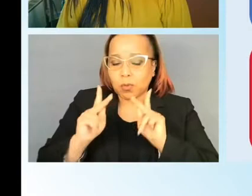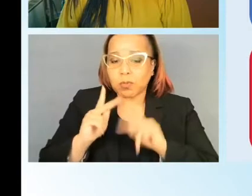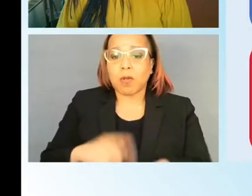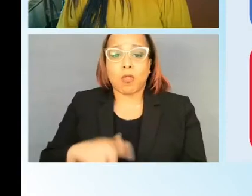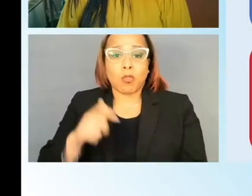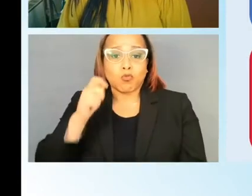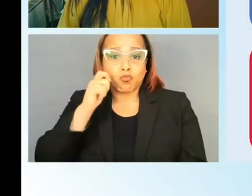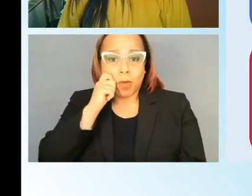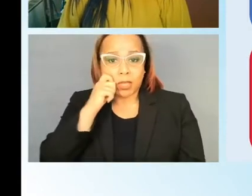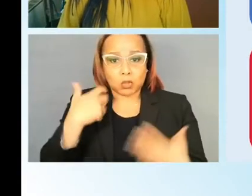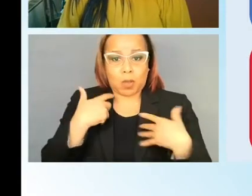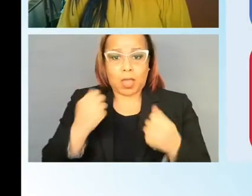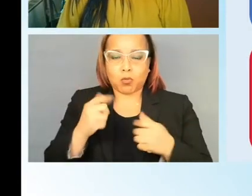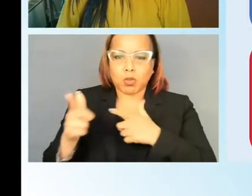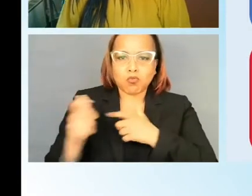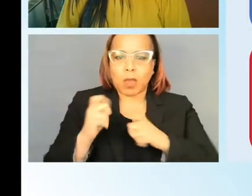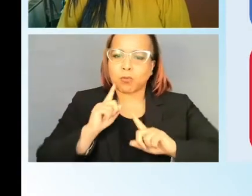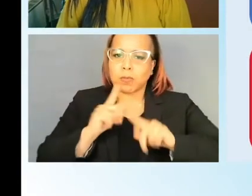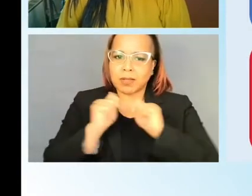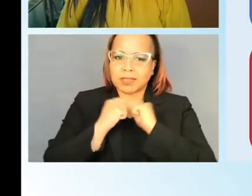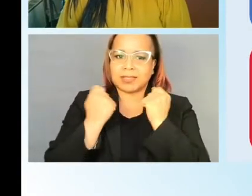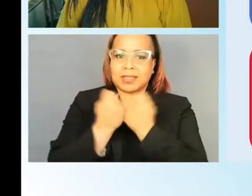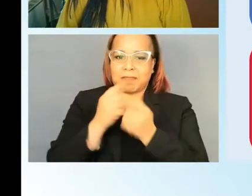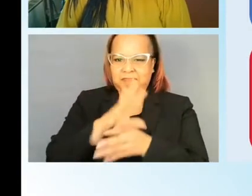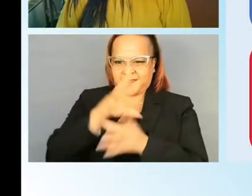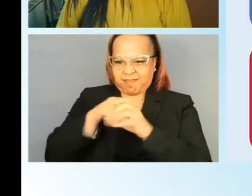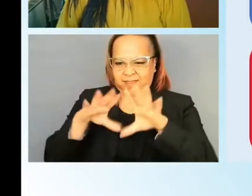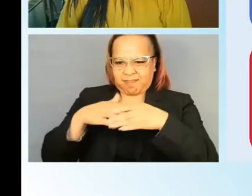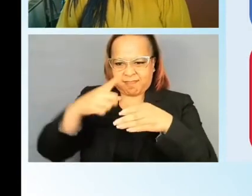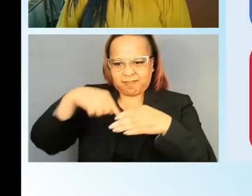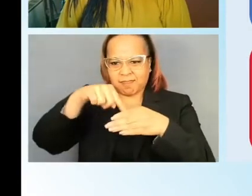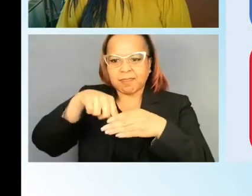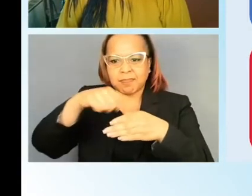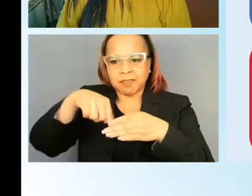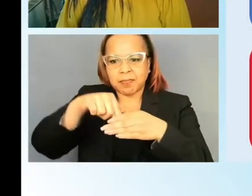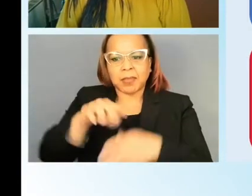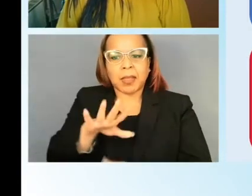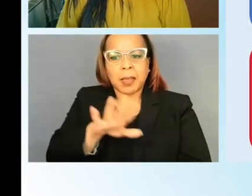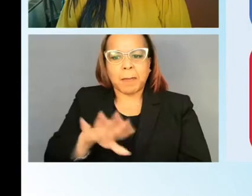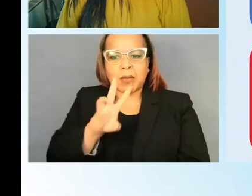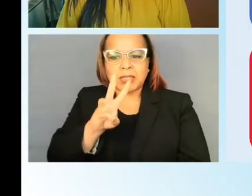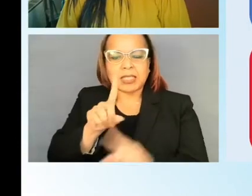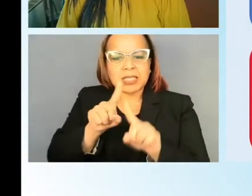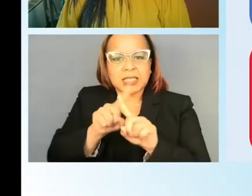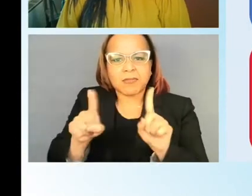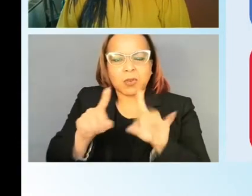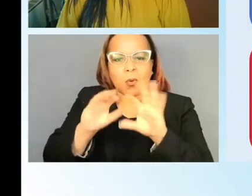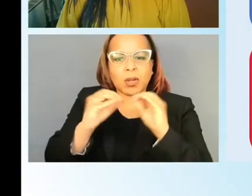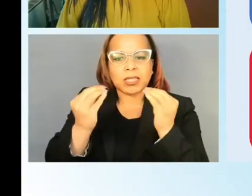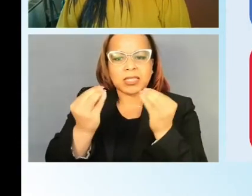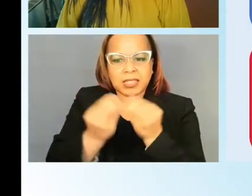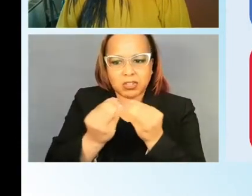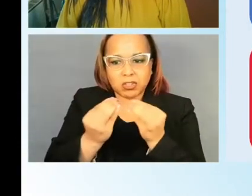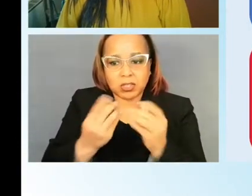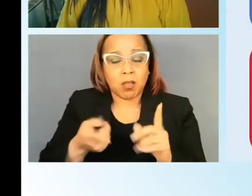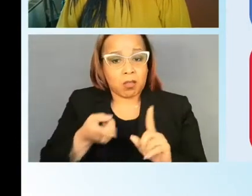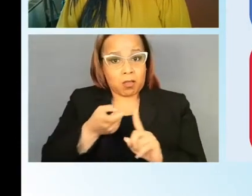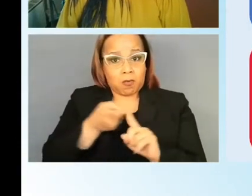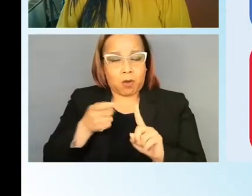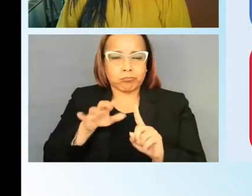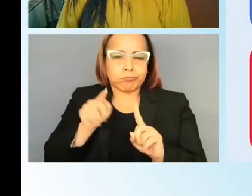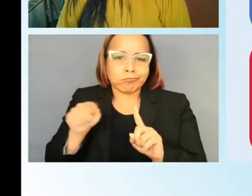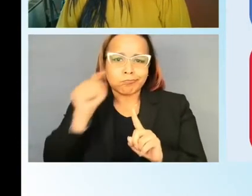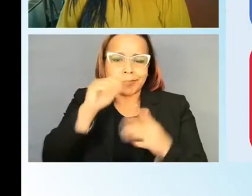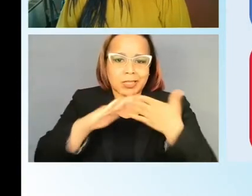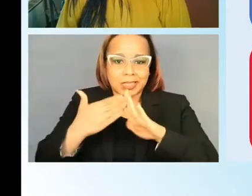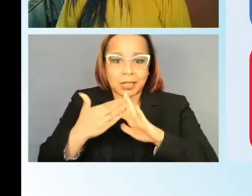Rapid Response Team, which is made up of about 6 different organizations from across the city, and the